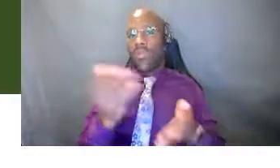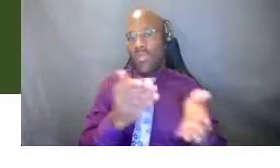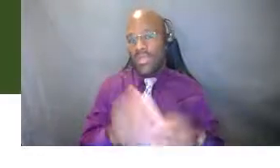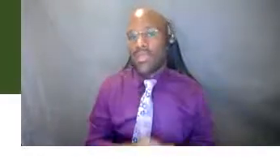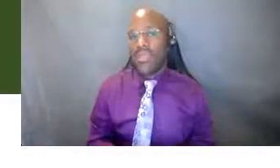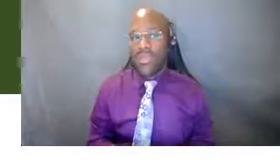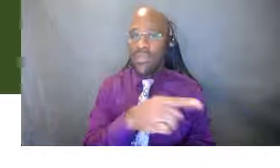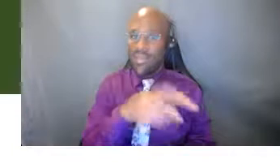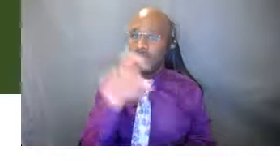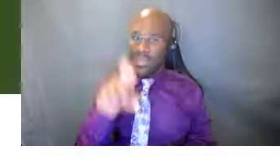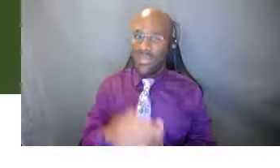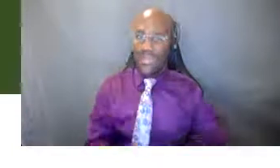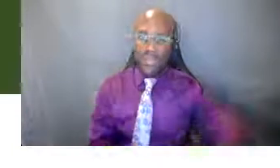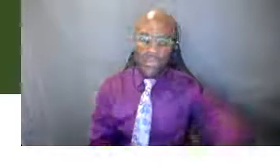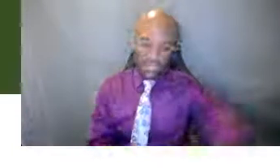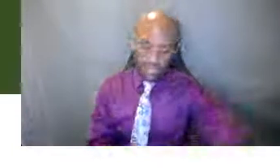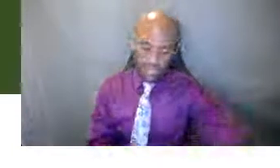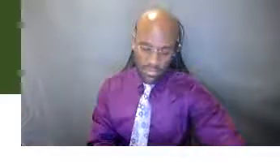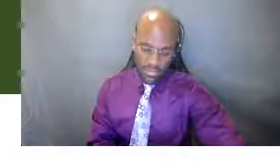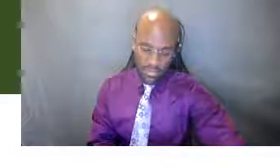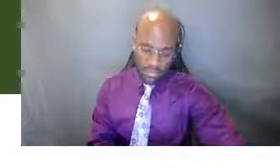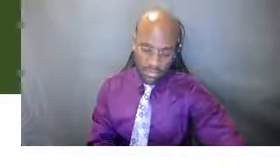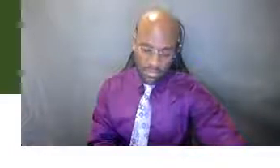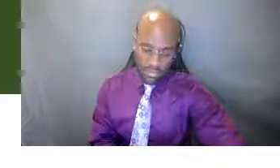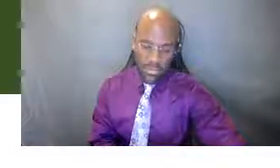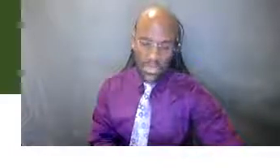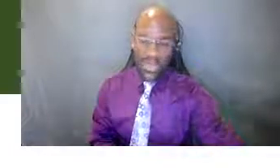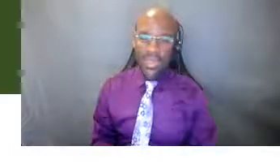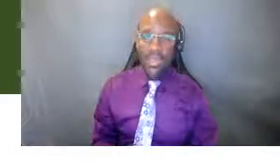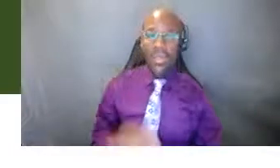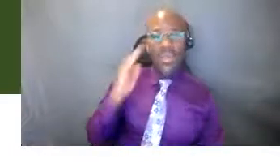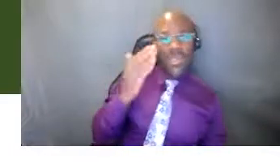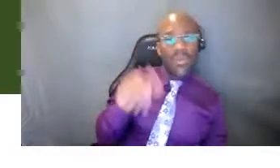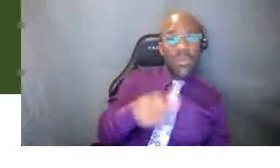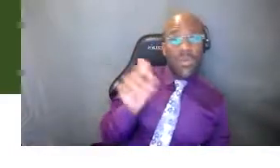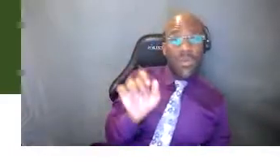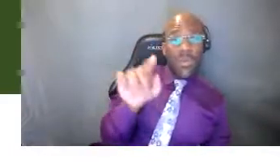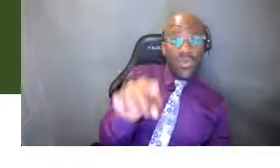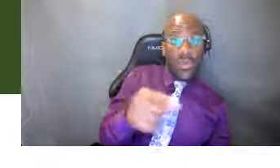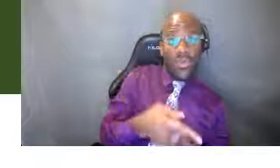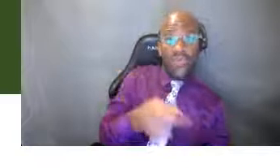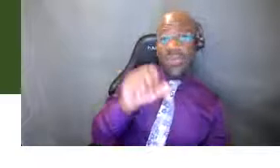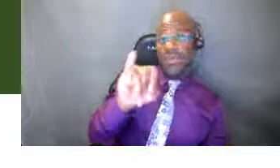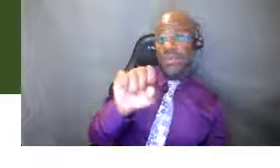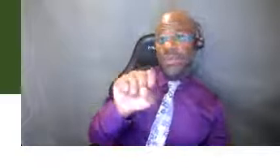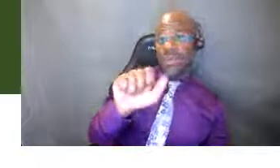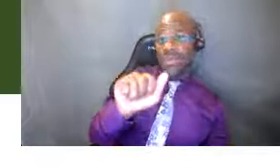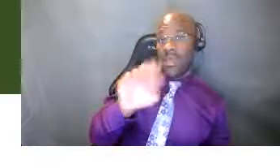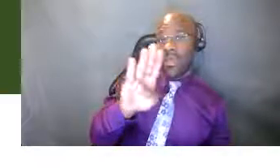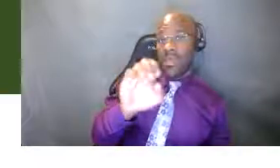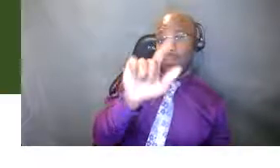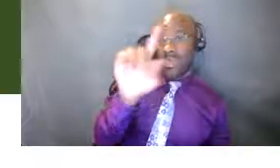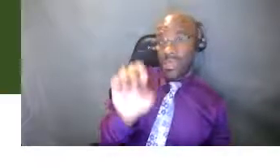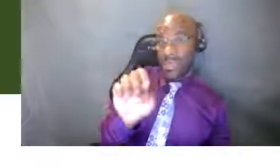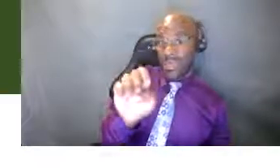Asim, we have another question. Okay. This is from Isabel. She asks, I've